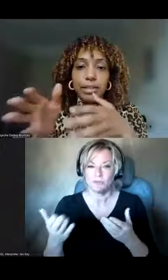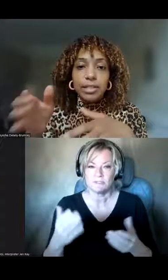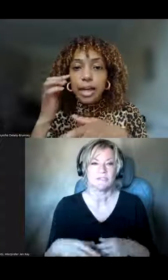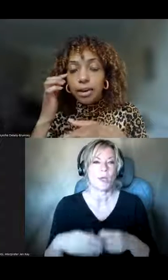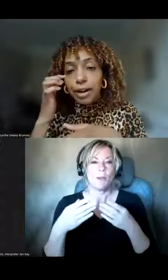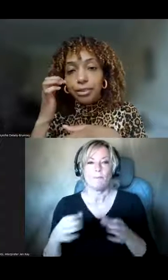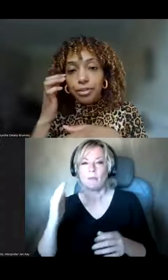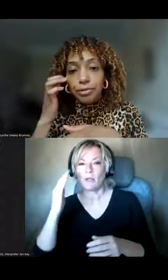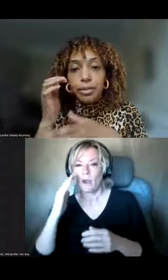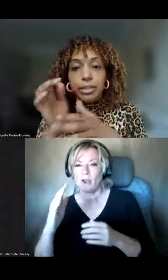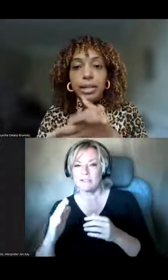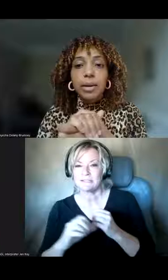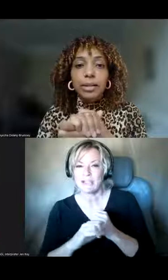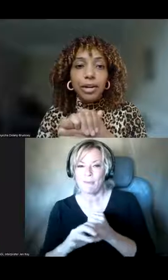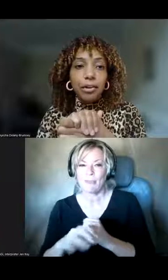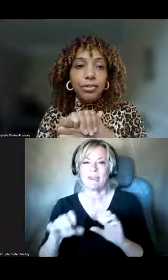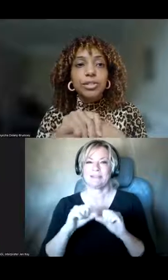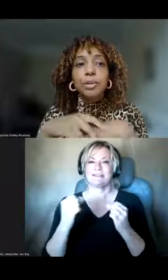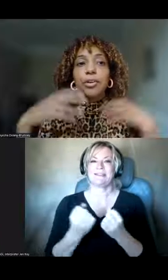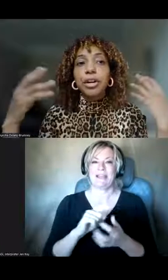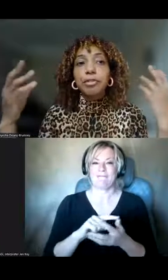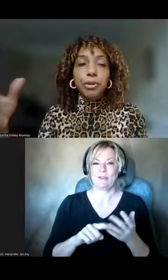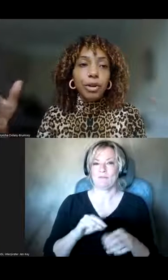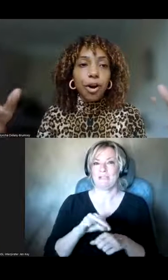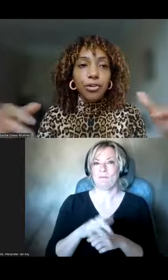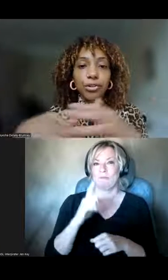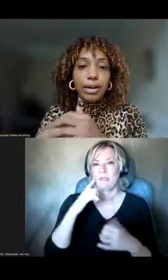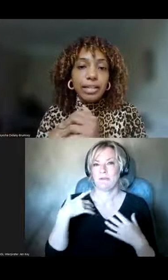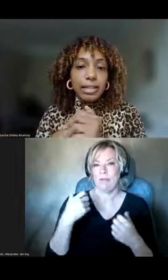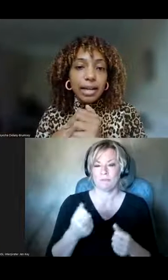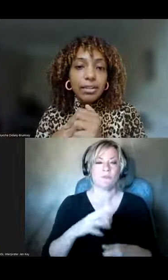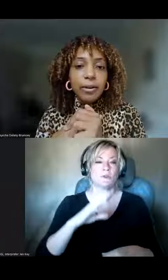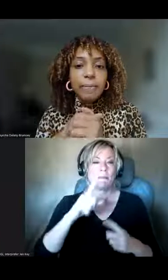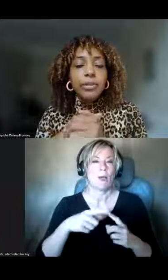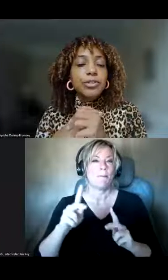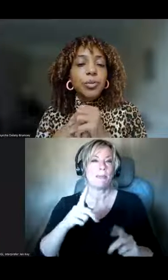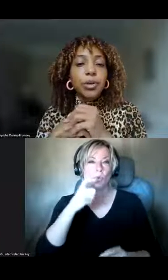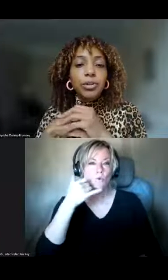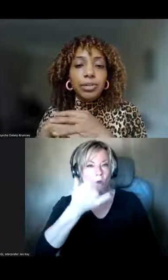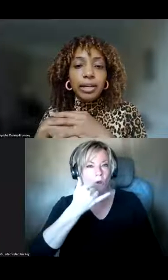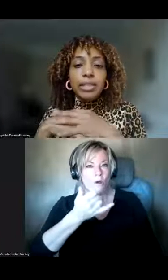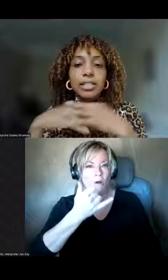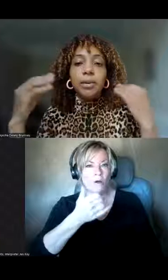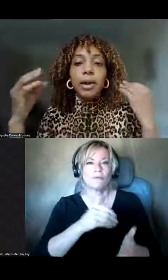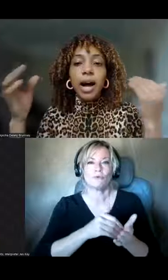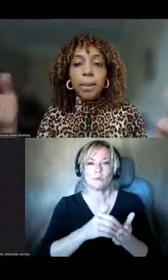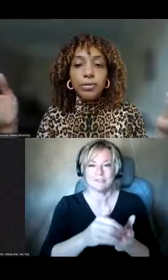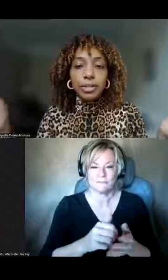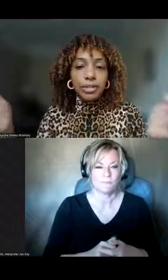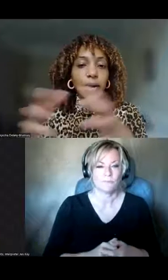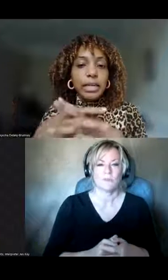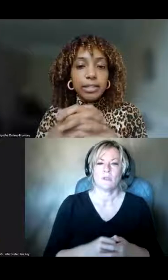campaigns, and societal factors influencing mental health. So this is about frequent callers to crisis line. So what do you think is the